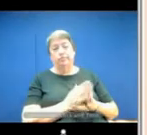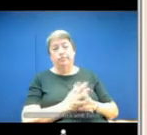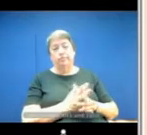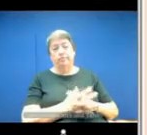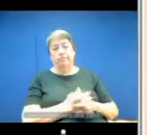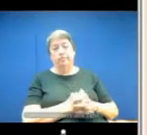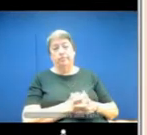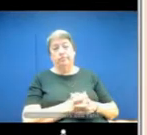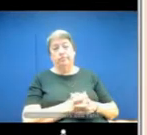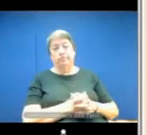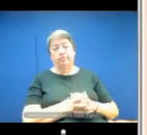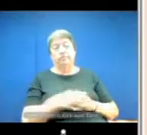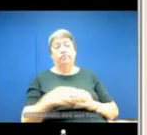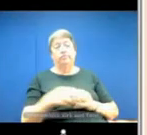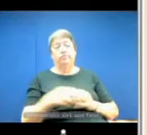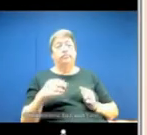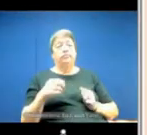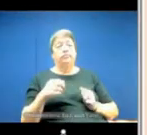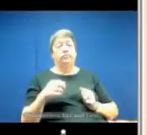Great.